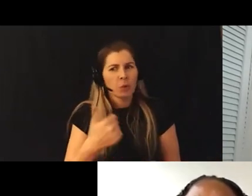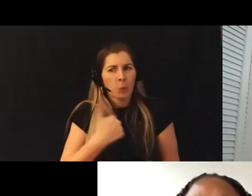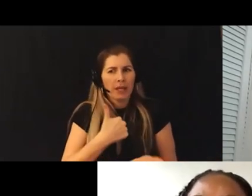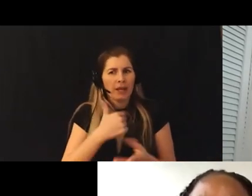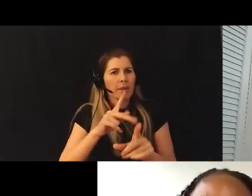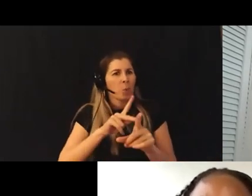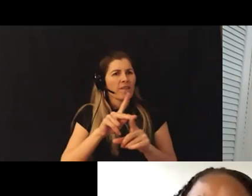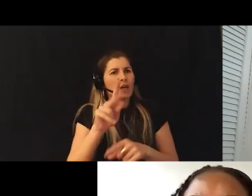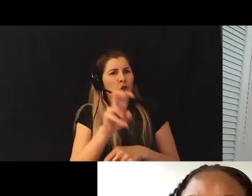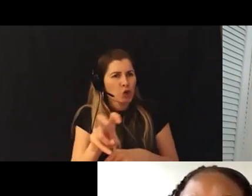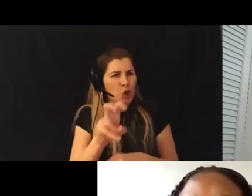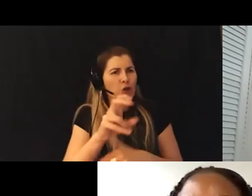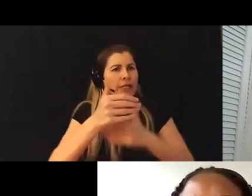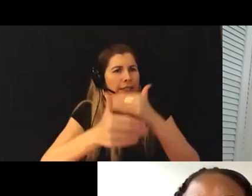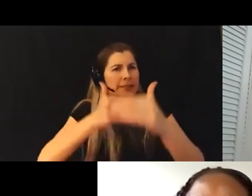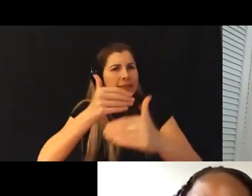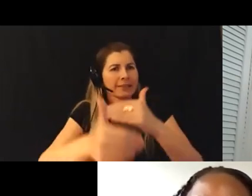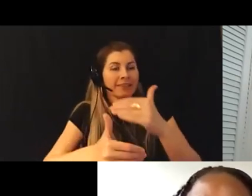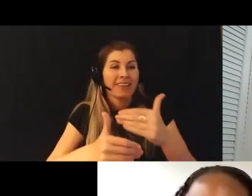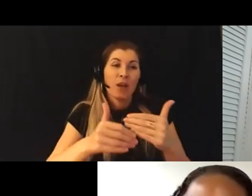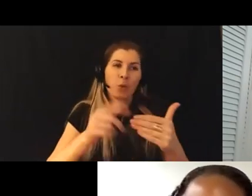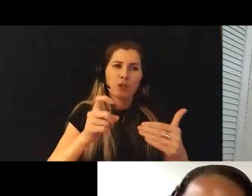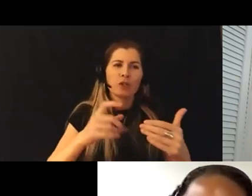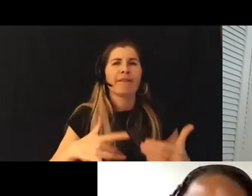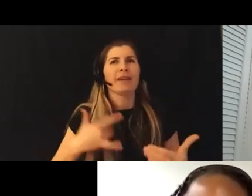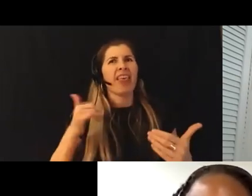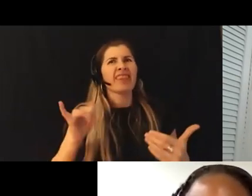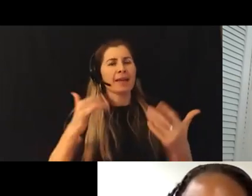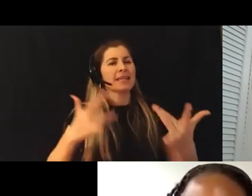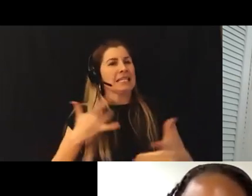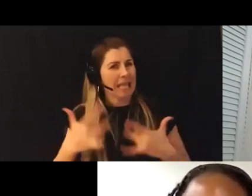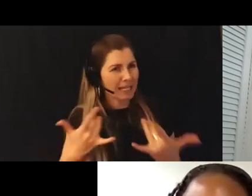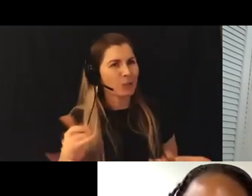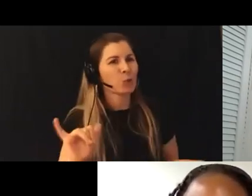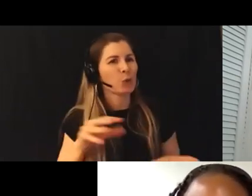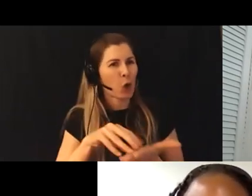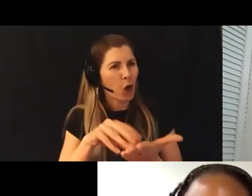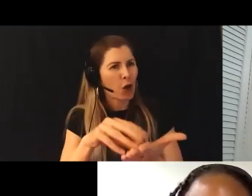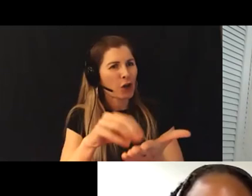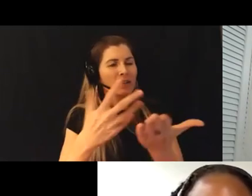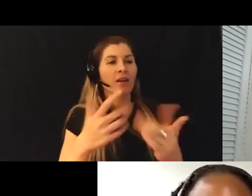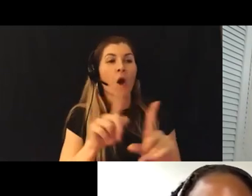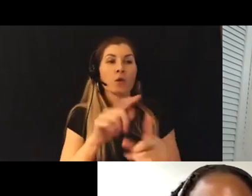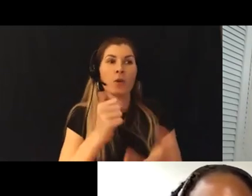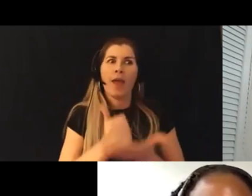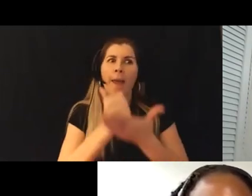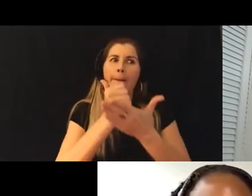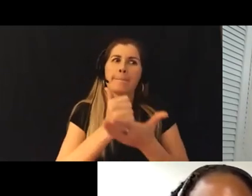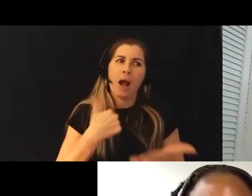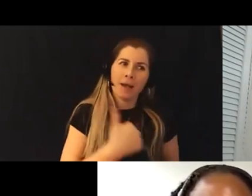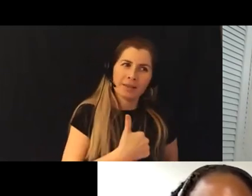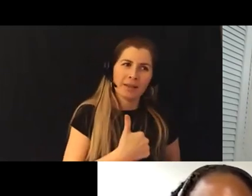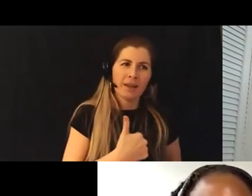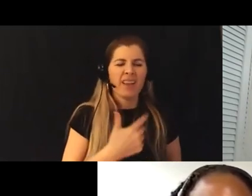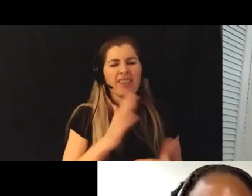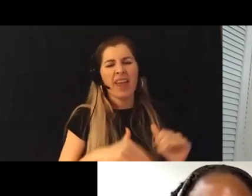critical and also exciting and deeply helpful to us versus